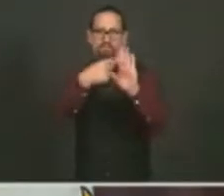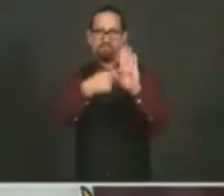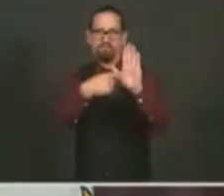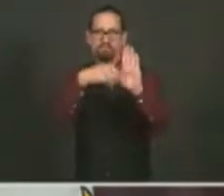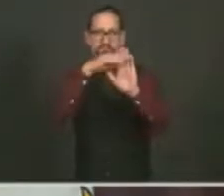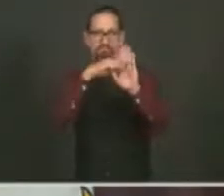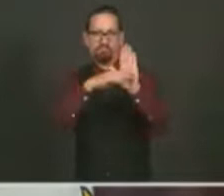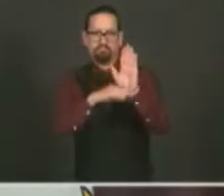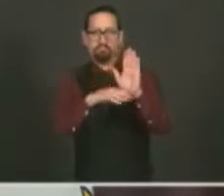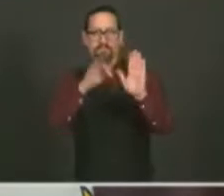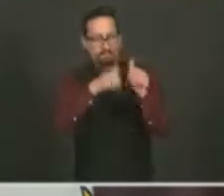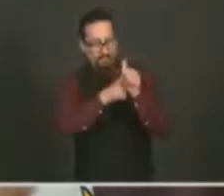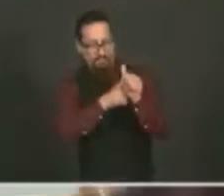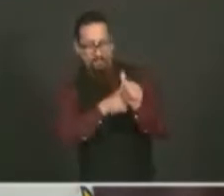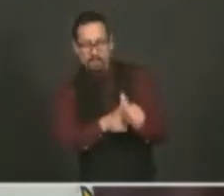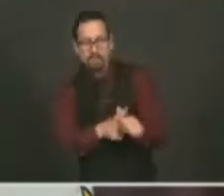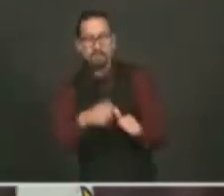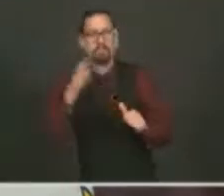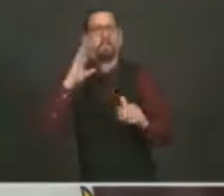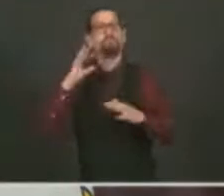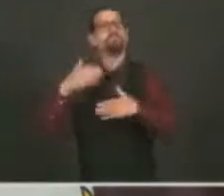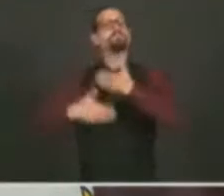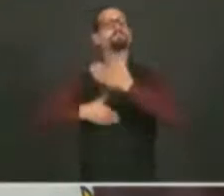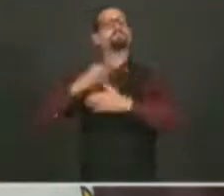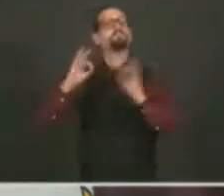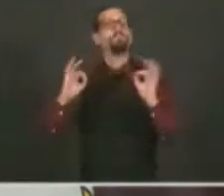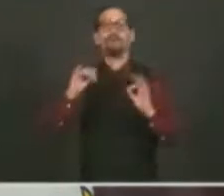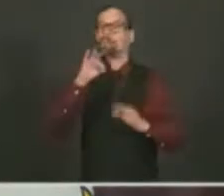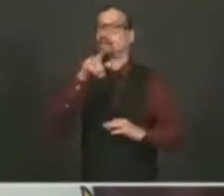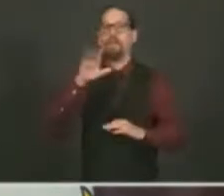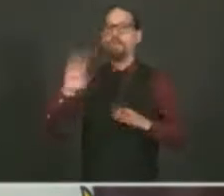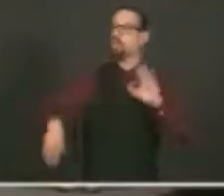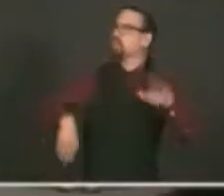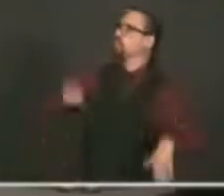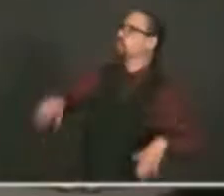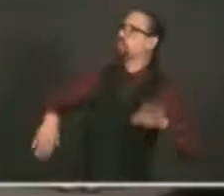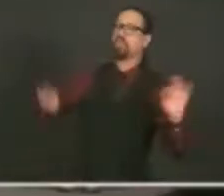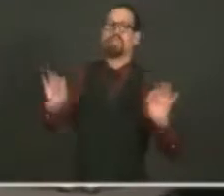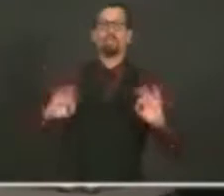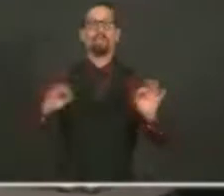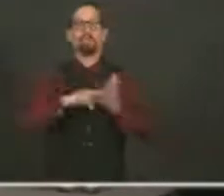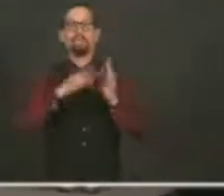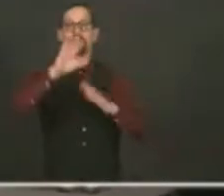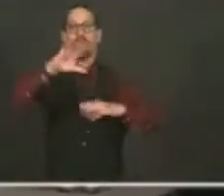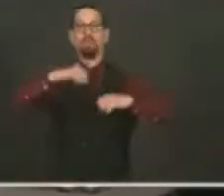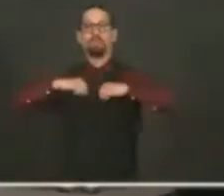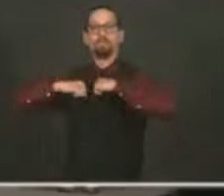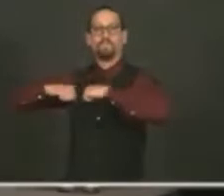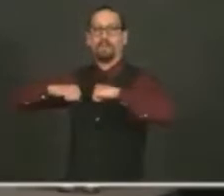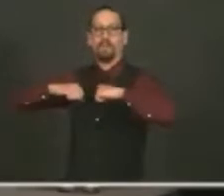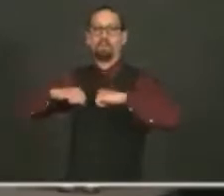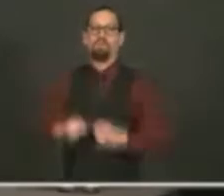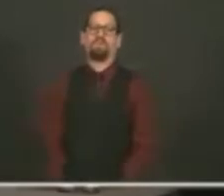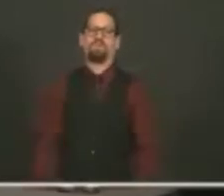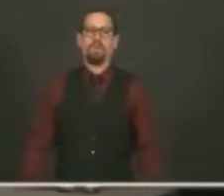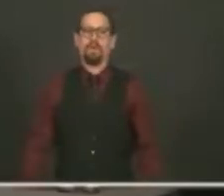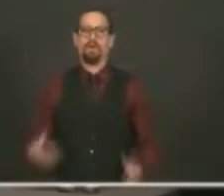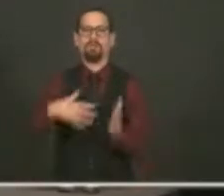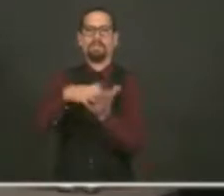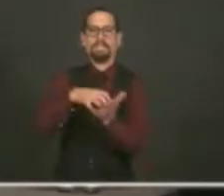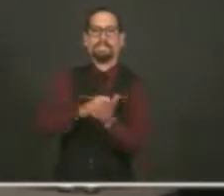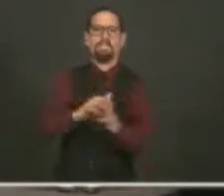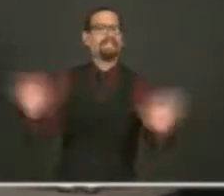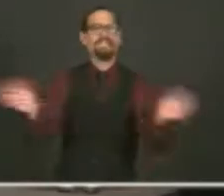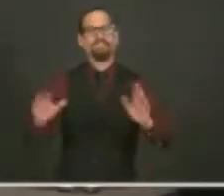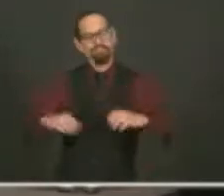us, and we just have to put our guard back up. So tomorrow at 1 o'clock, I'll be back here to announce some